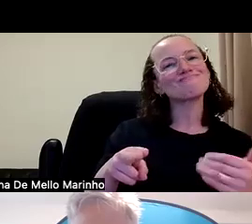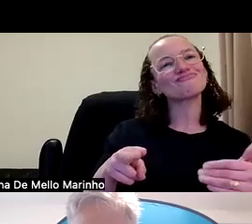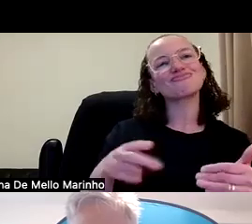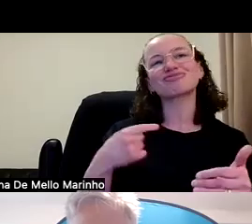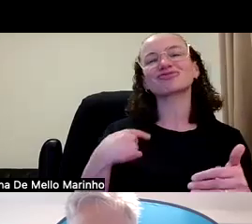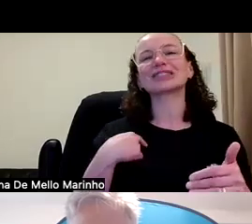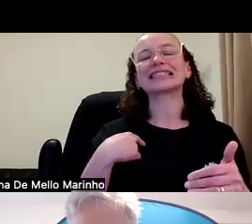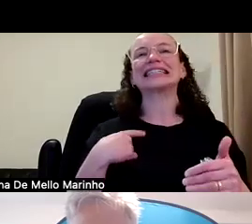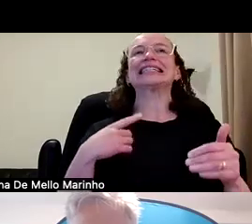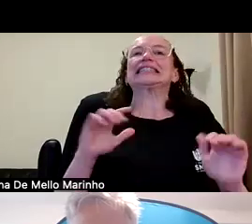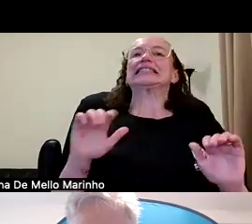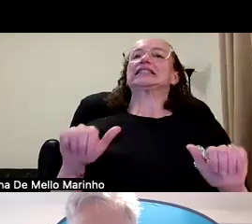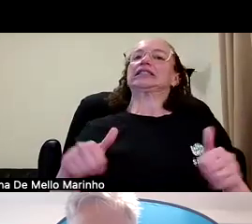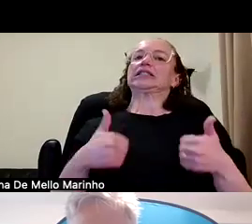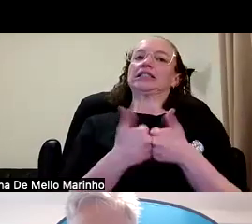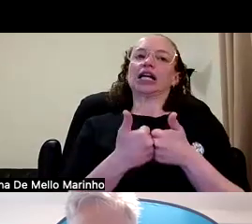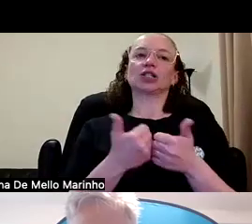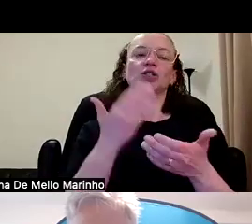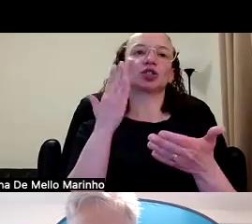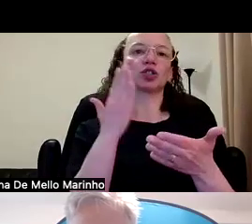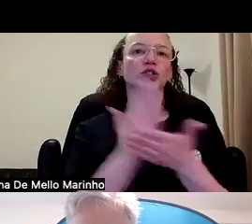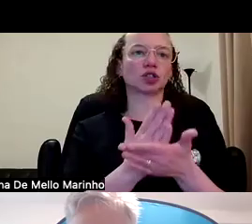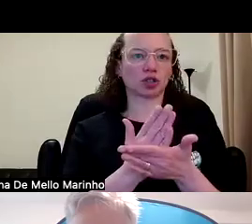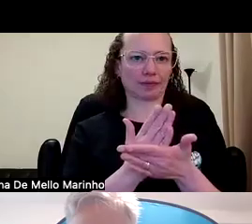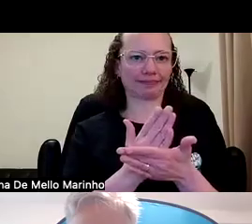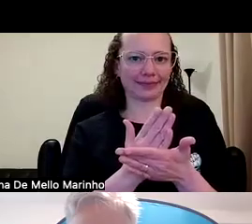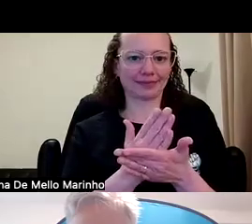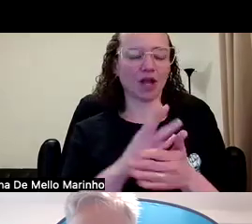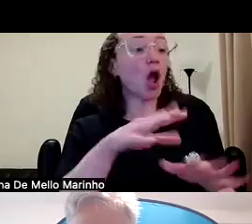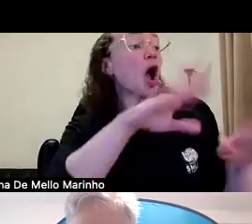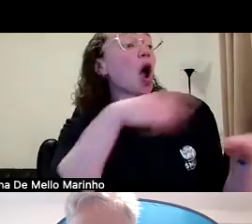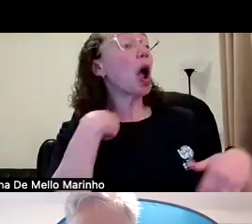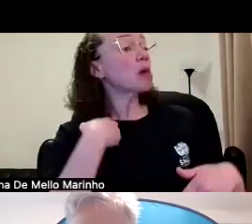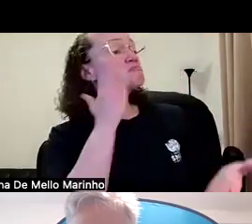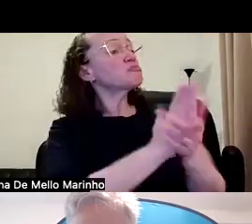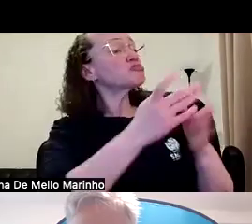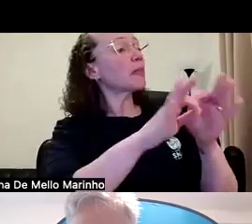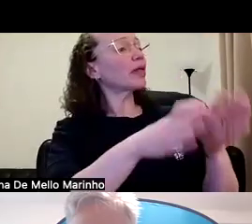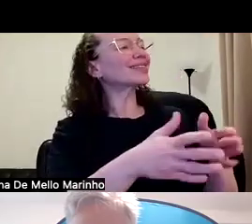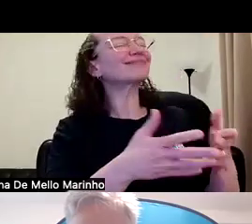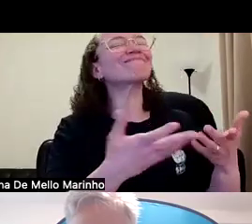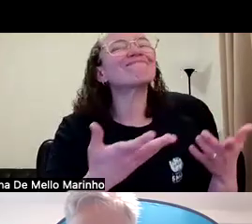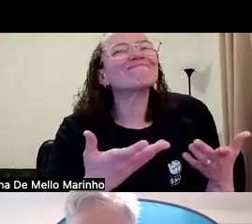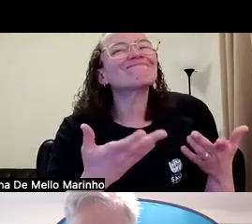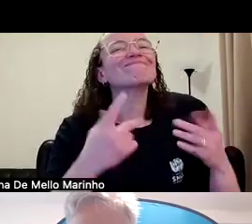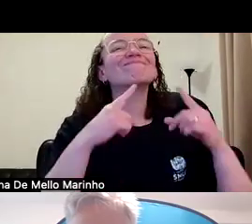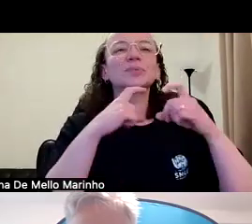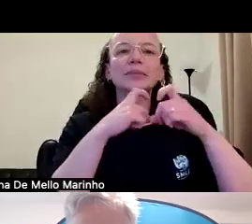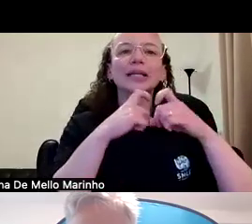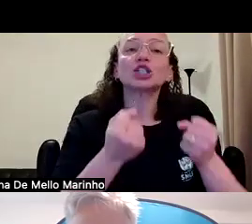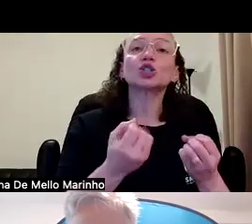it's short or brief, it's challenging. It's challenging to stop them. You say,